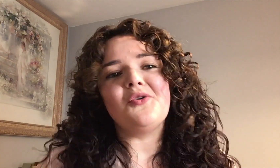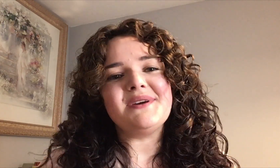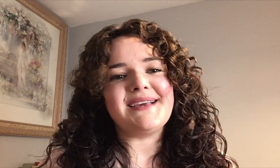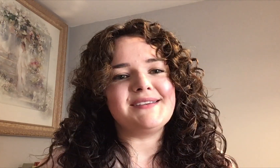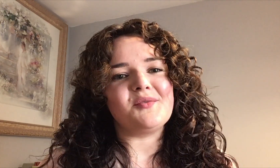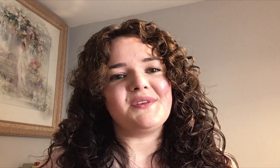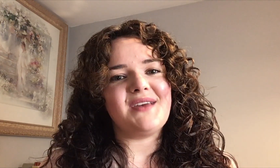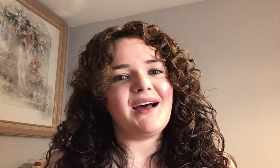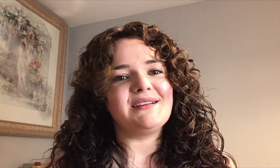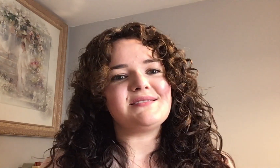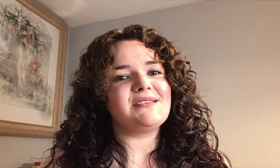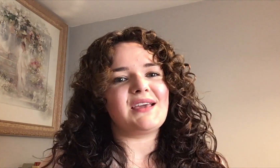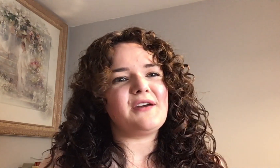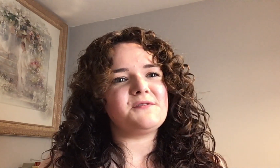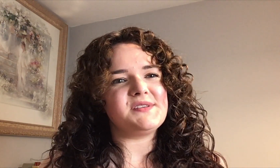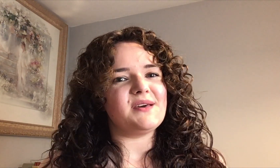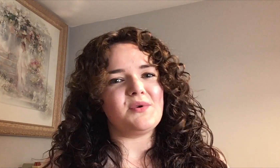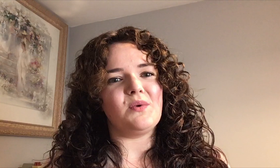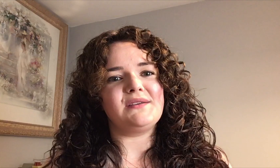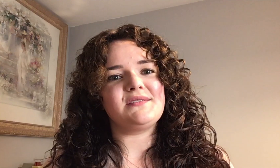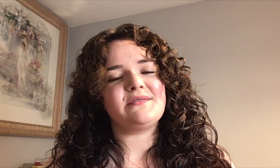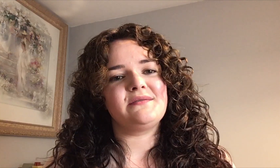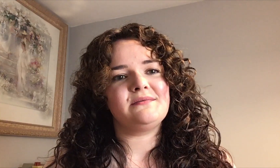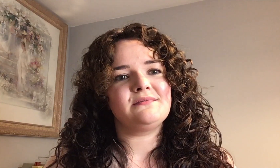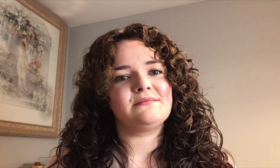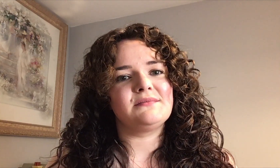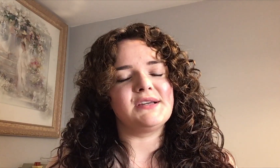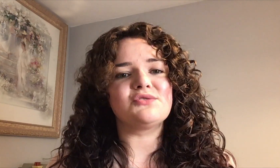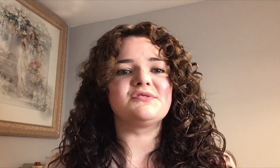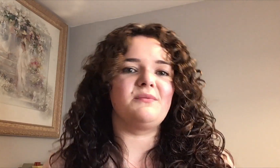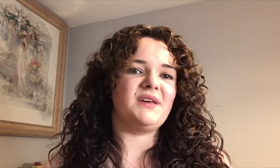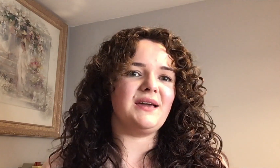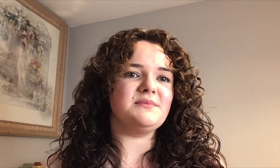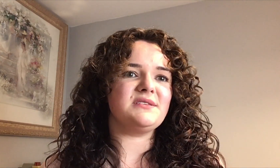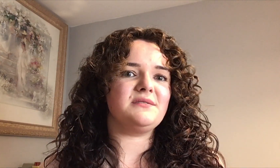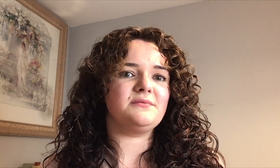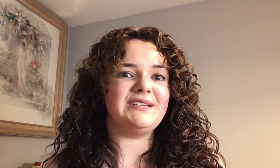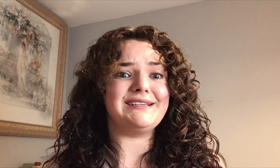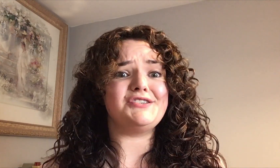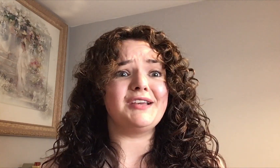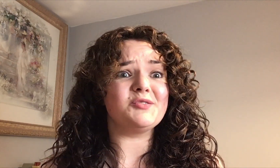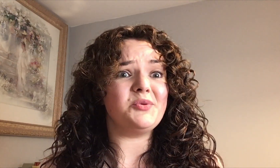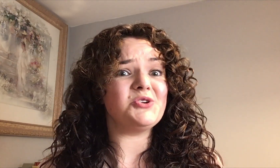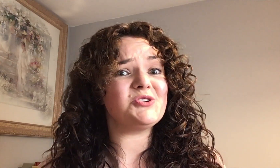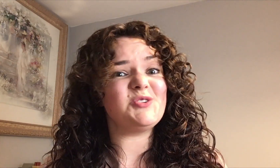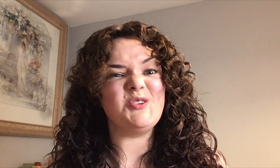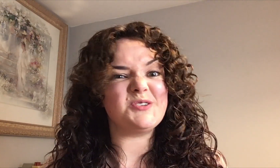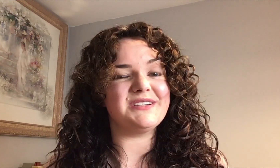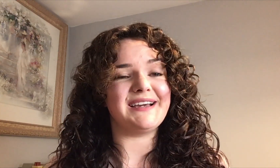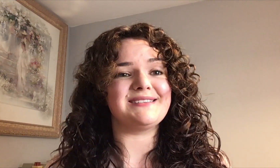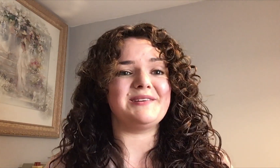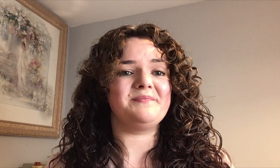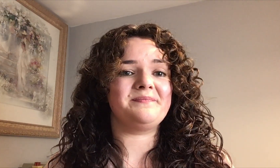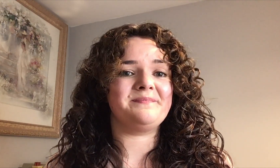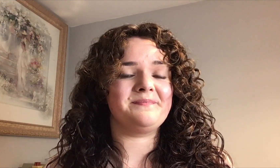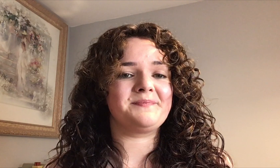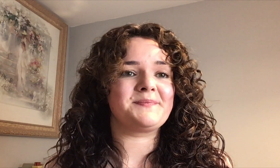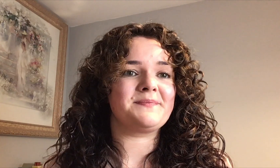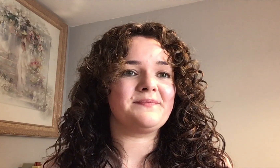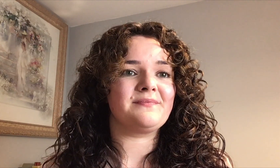We don't always end up with talents and gifts that we want. And so sometimes we need a gentle push to utilise